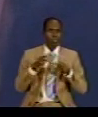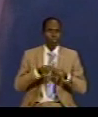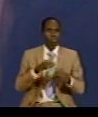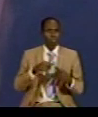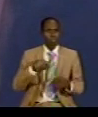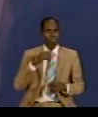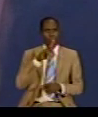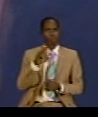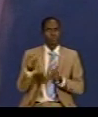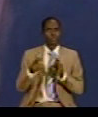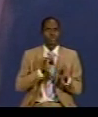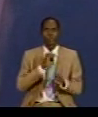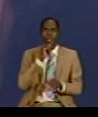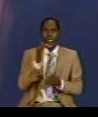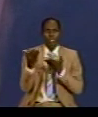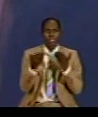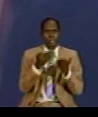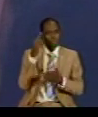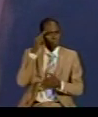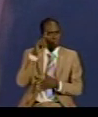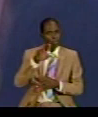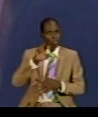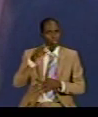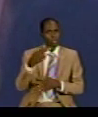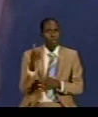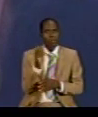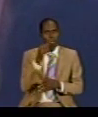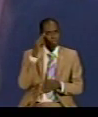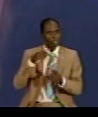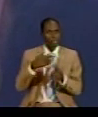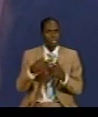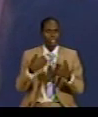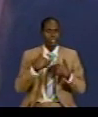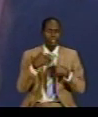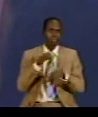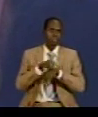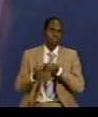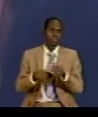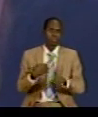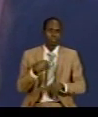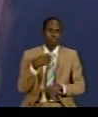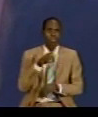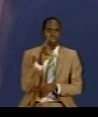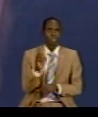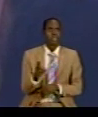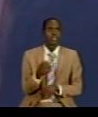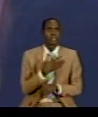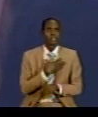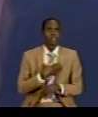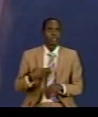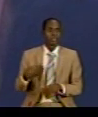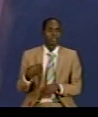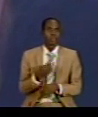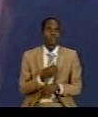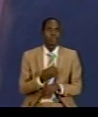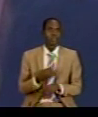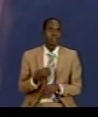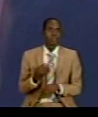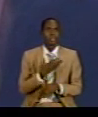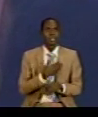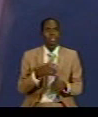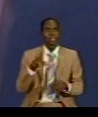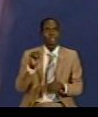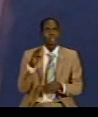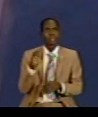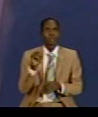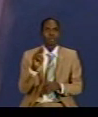said, It must not be so done in our country, to give the younger before the firstborn. Fulfill her